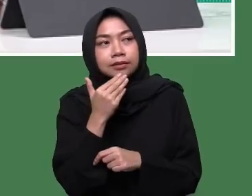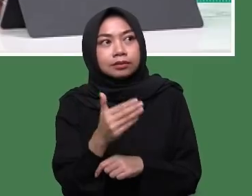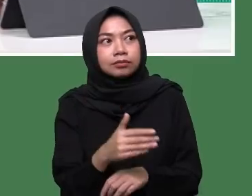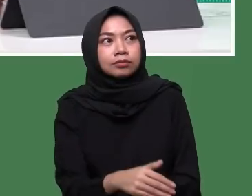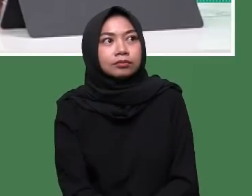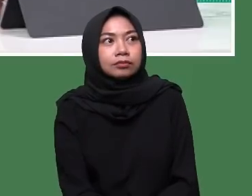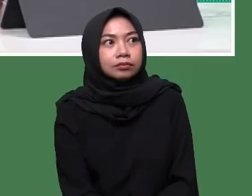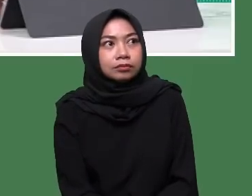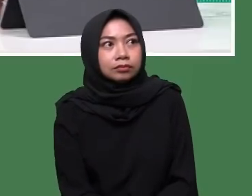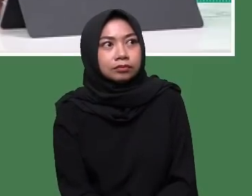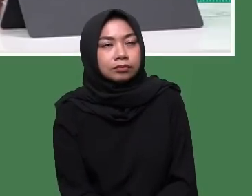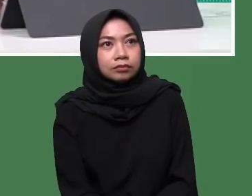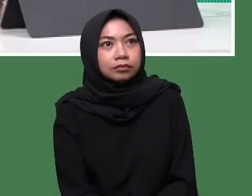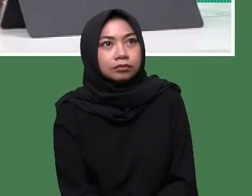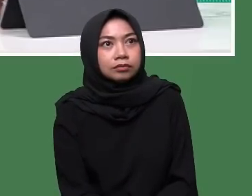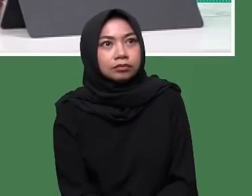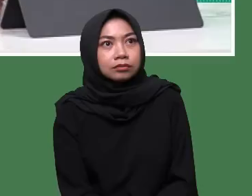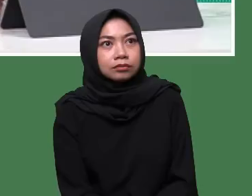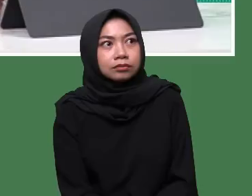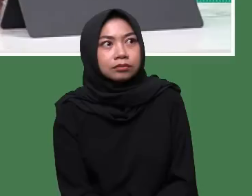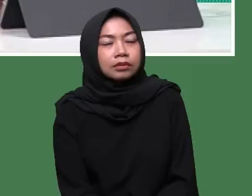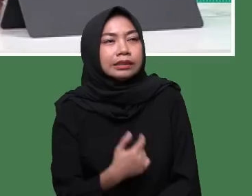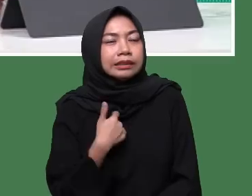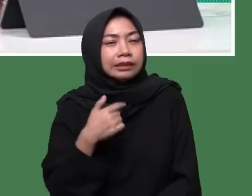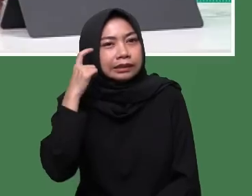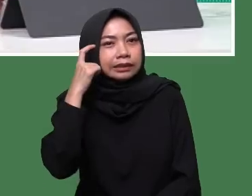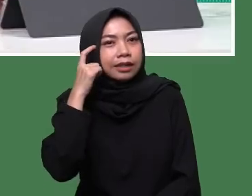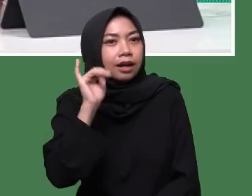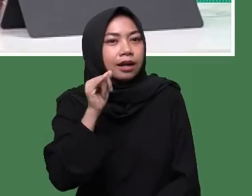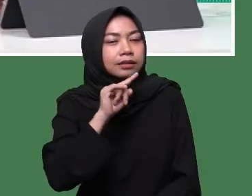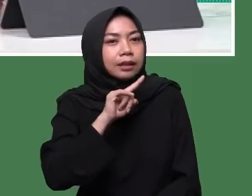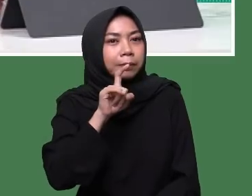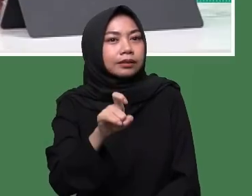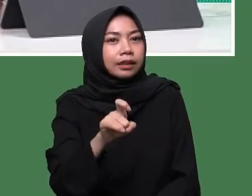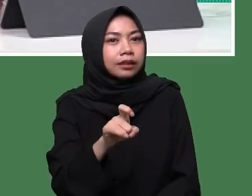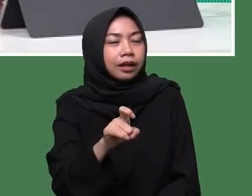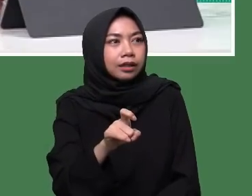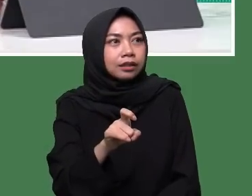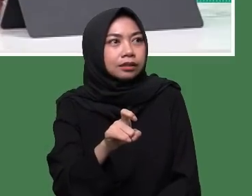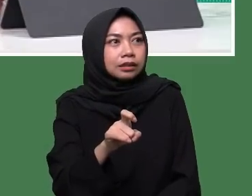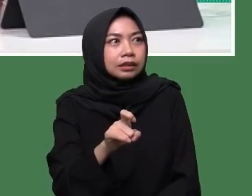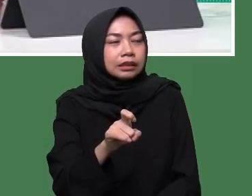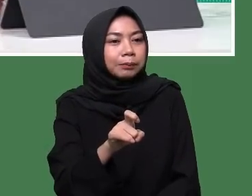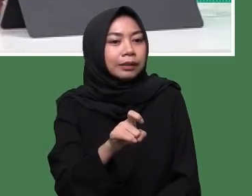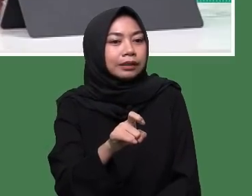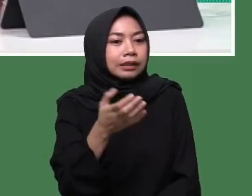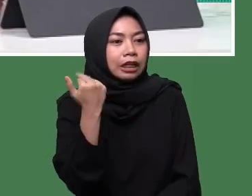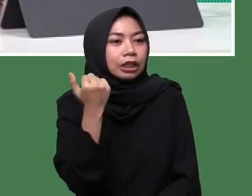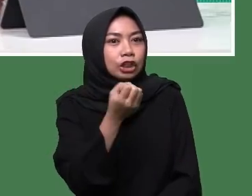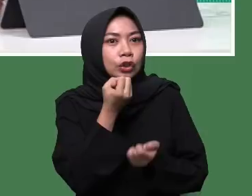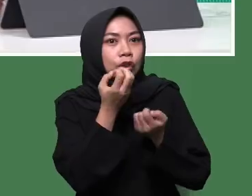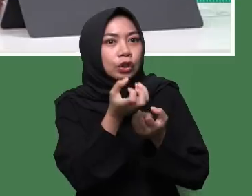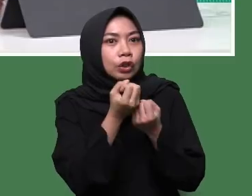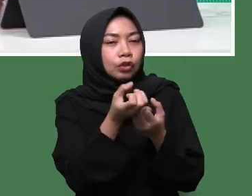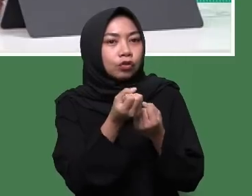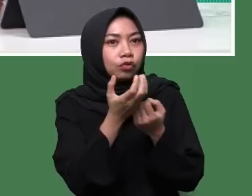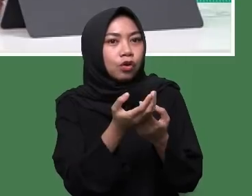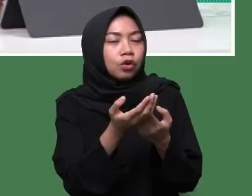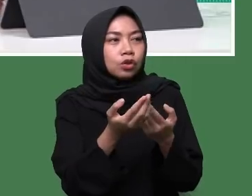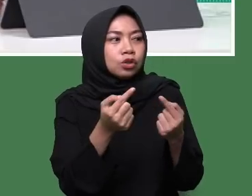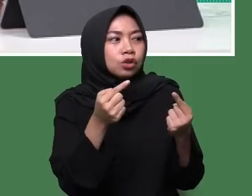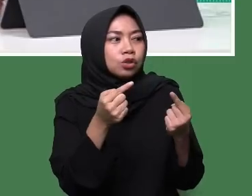I think we had some pre-submitted questions. Perhaps some of them you've covered already. There was a question about the latest